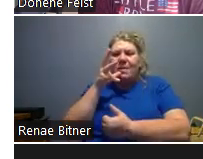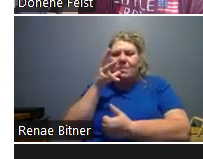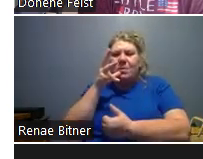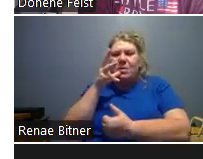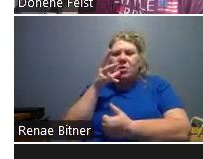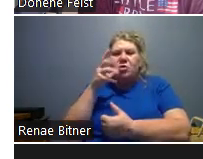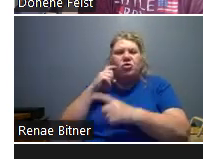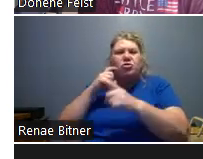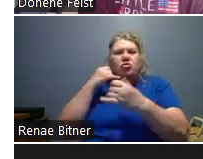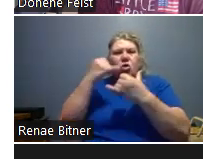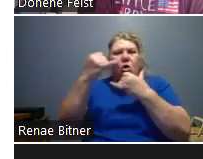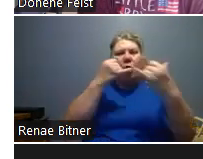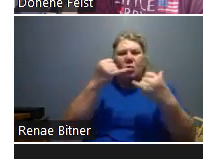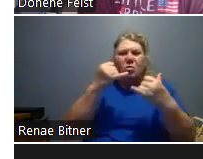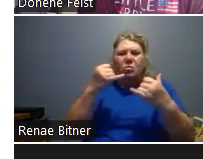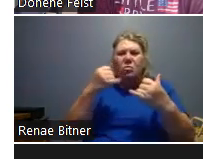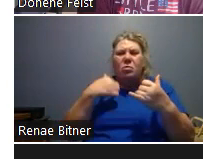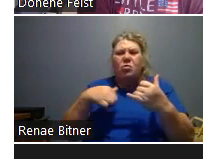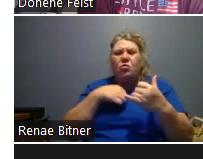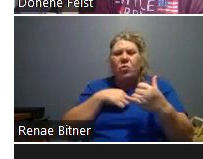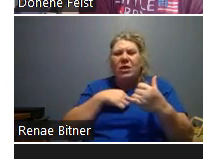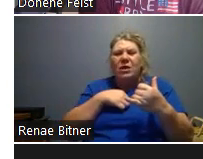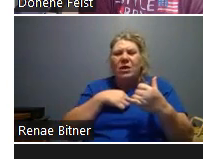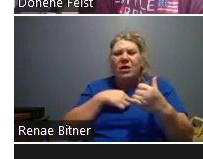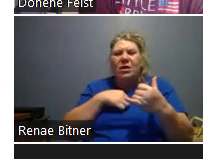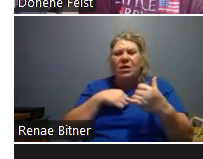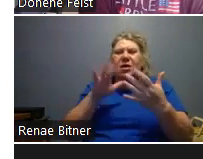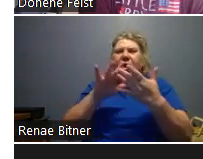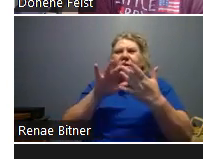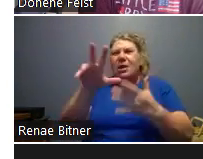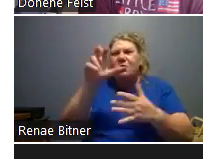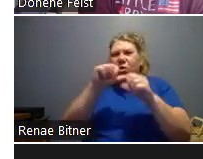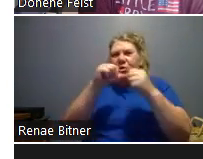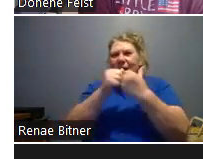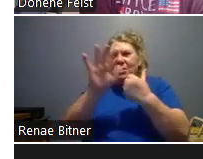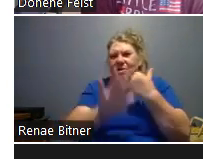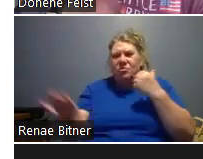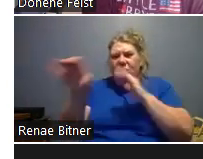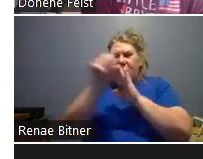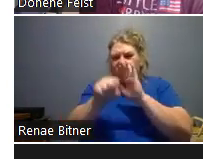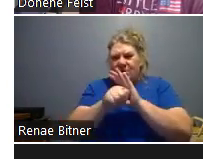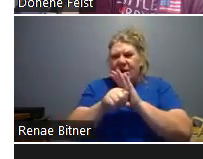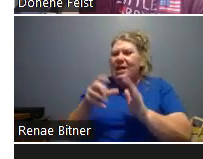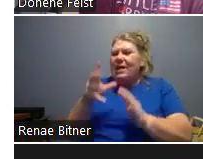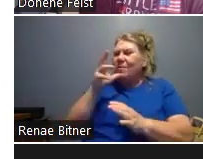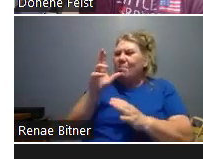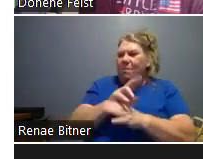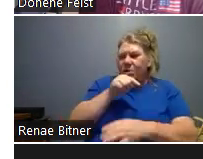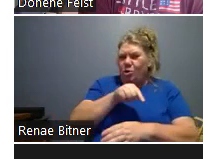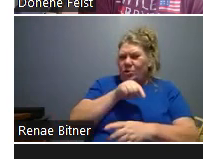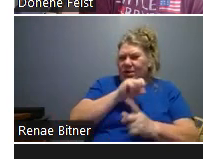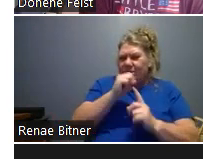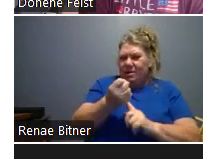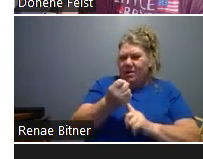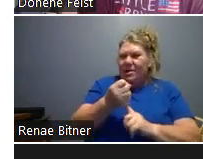calls to, we spent time on 300 agencies across the state, and she would use the, the scenario,